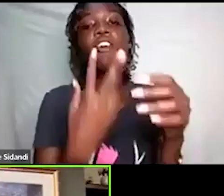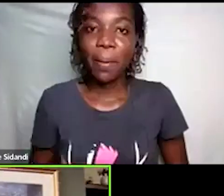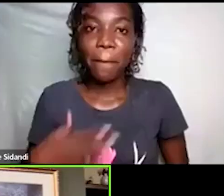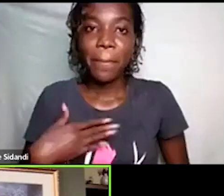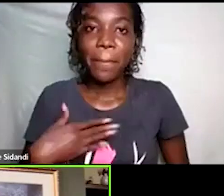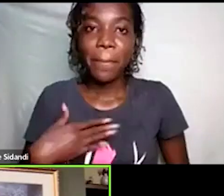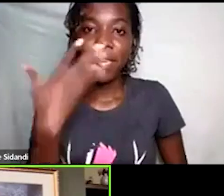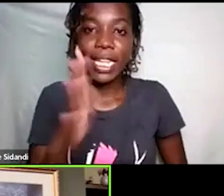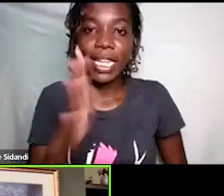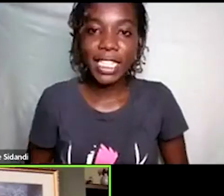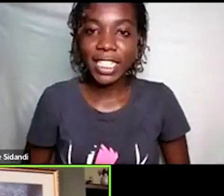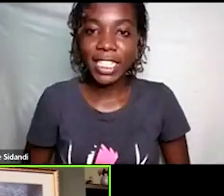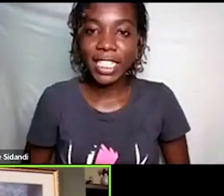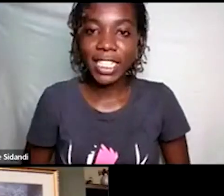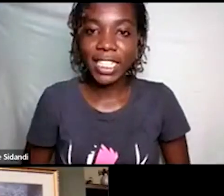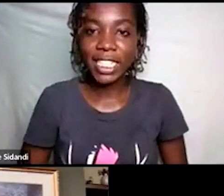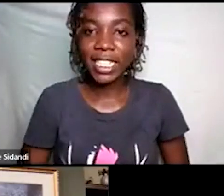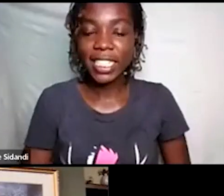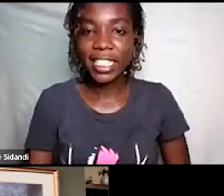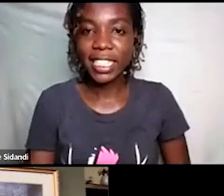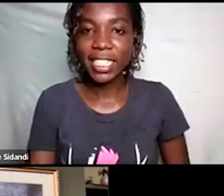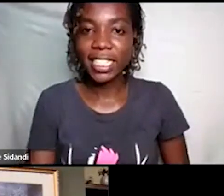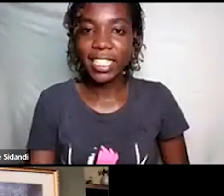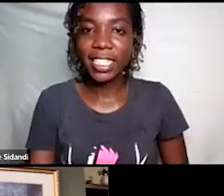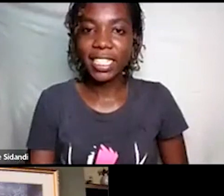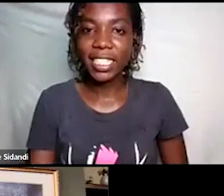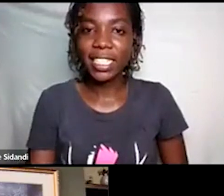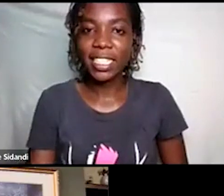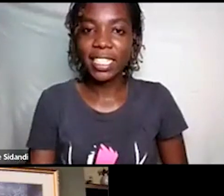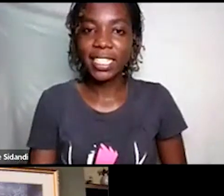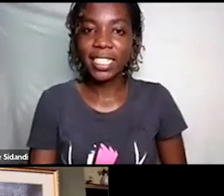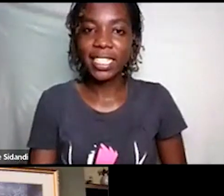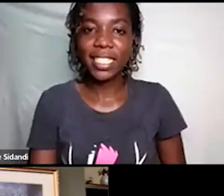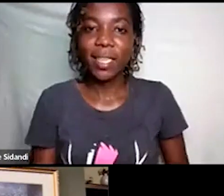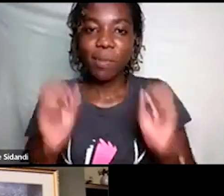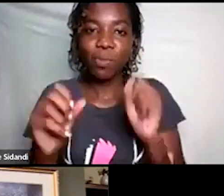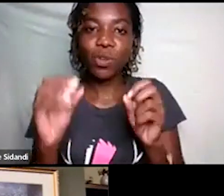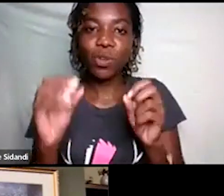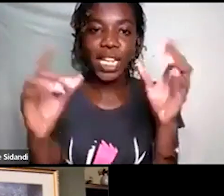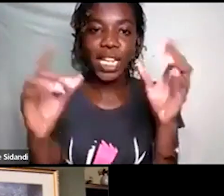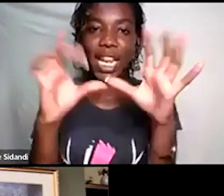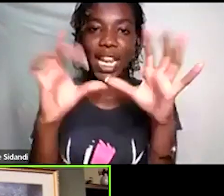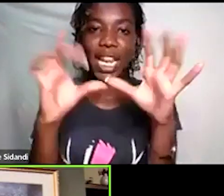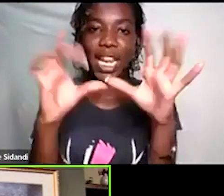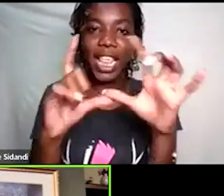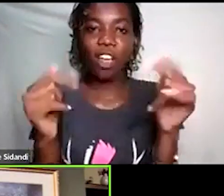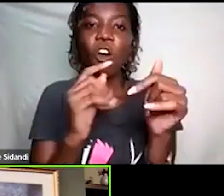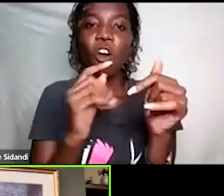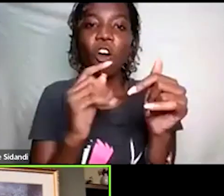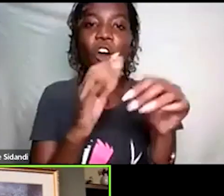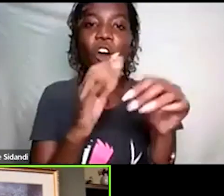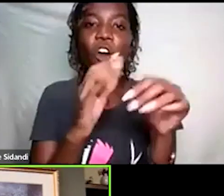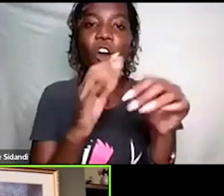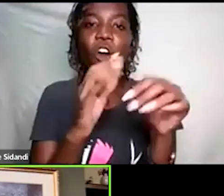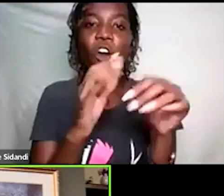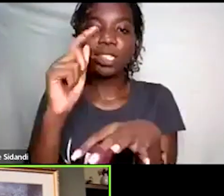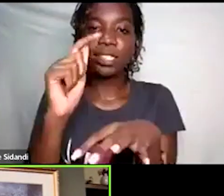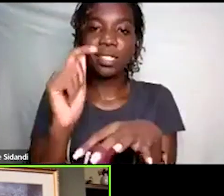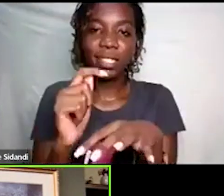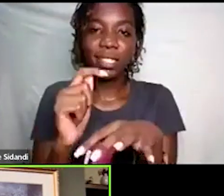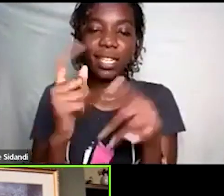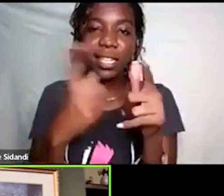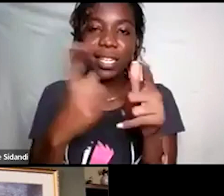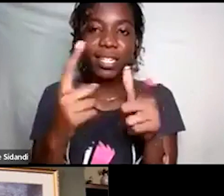Let's hear the chat. You can probably put the link on the chat. Okay, yeah, let me do that right